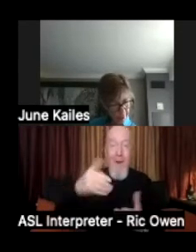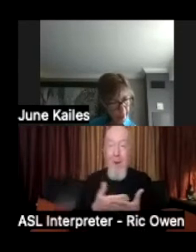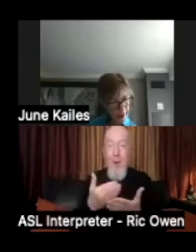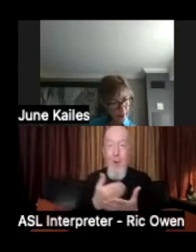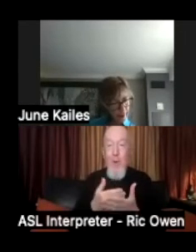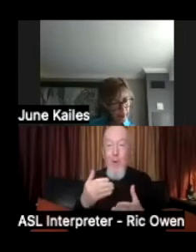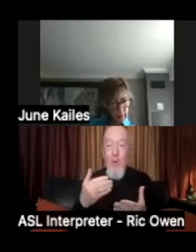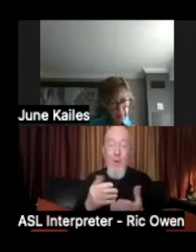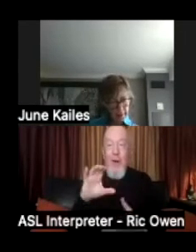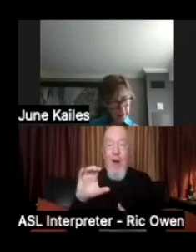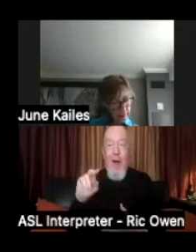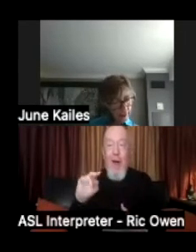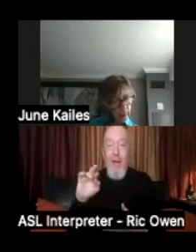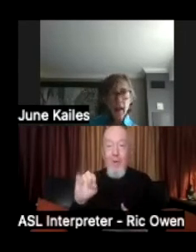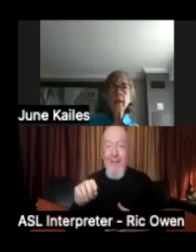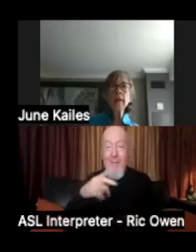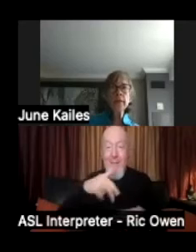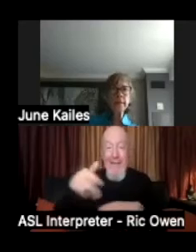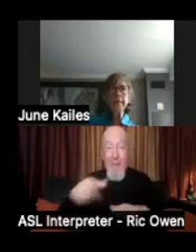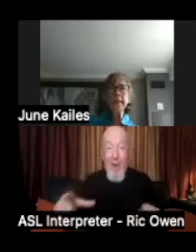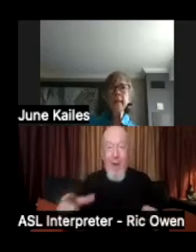But again, just the